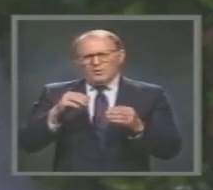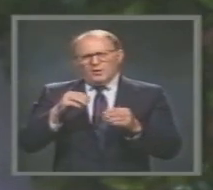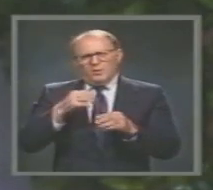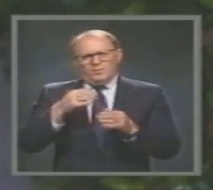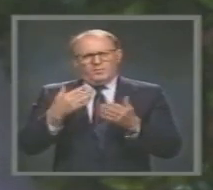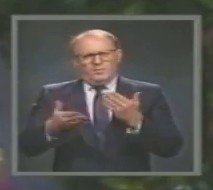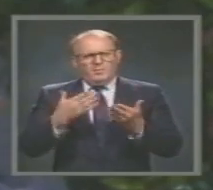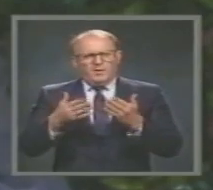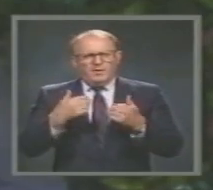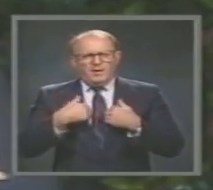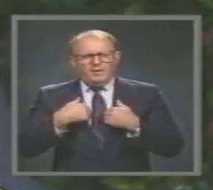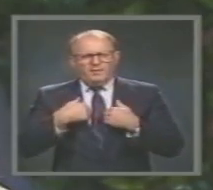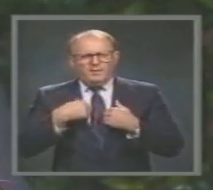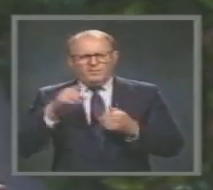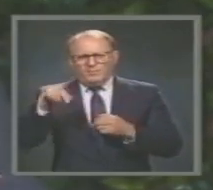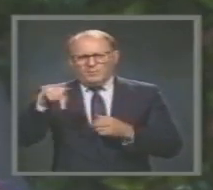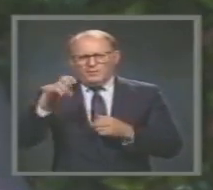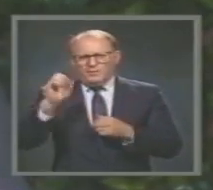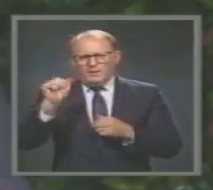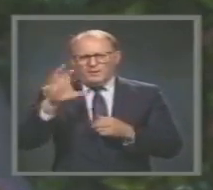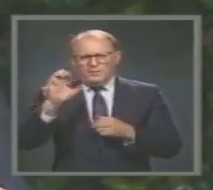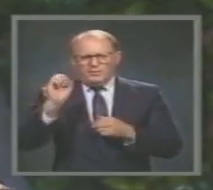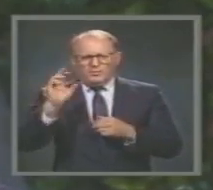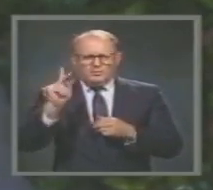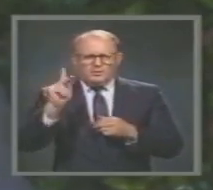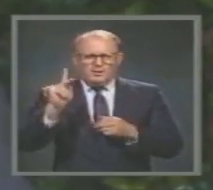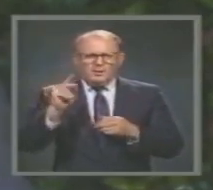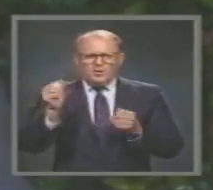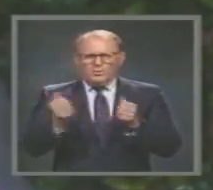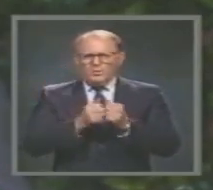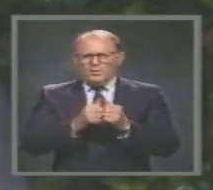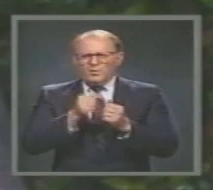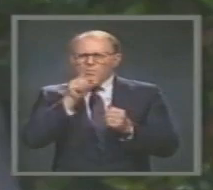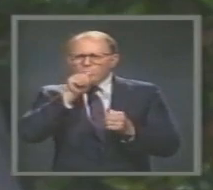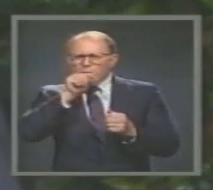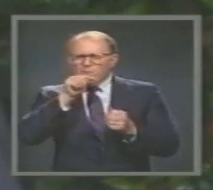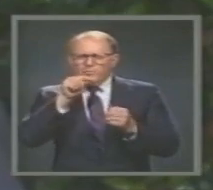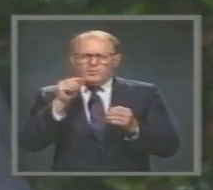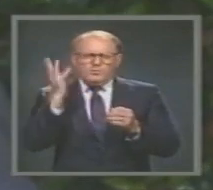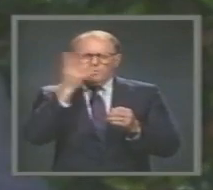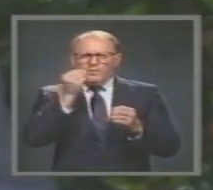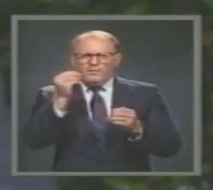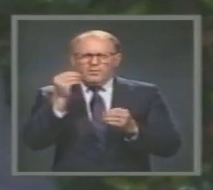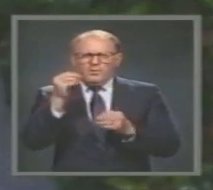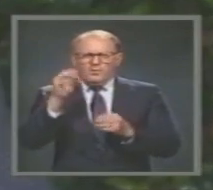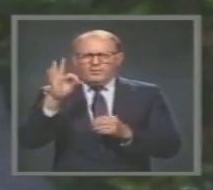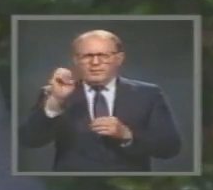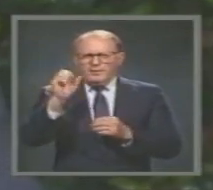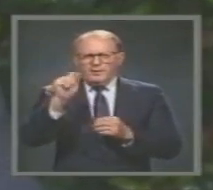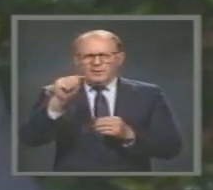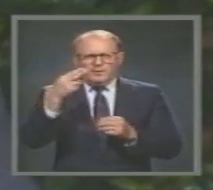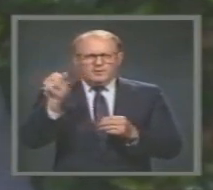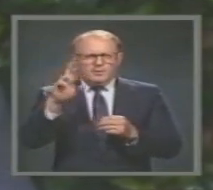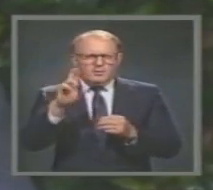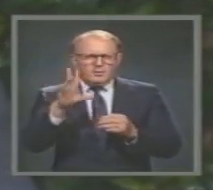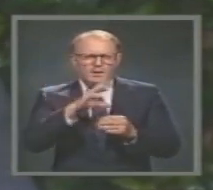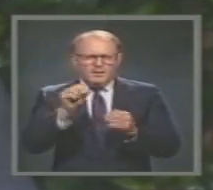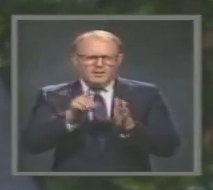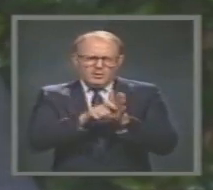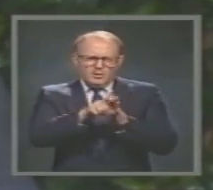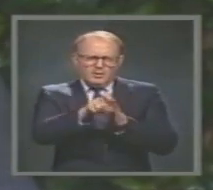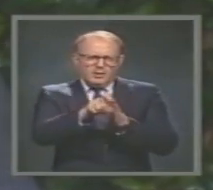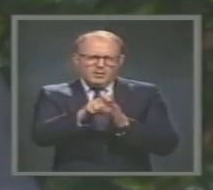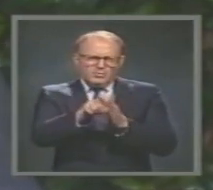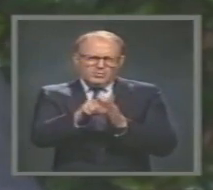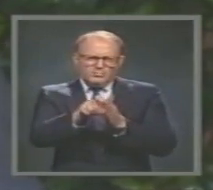stripes? The peacock is the bird with the beautifully colored feathers, and the snake is the long, slender creature that slithers along on his